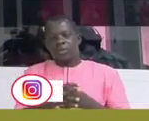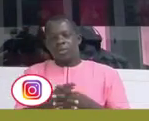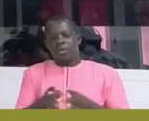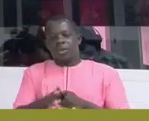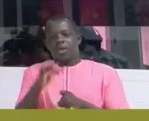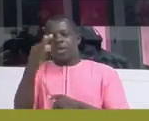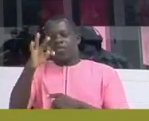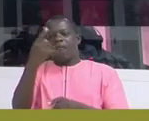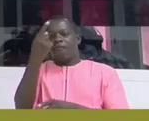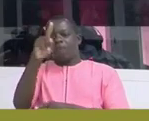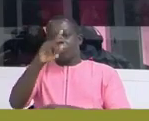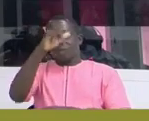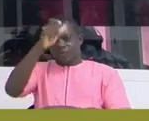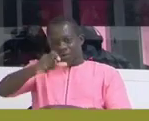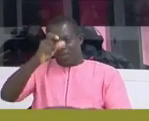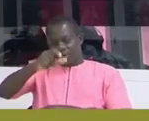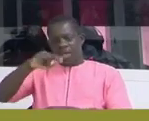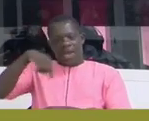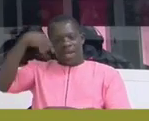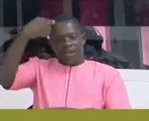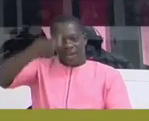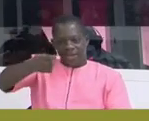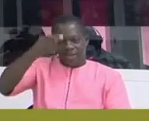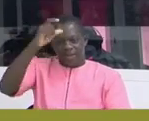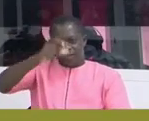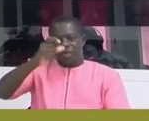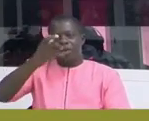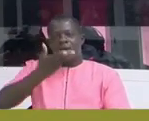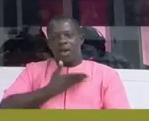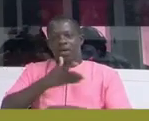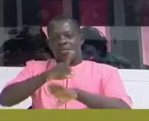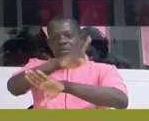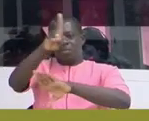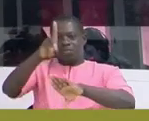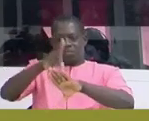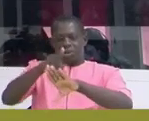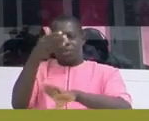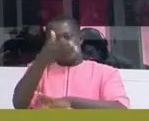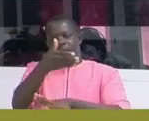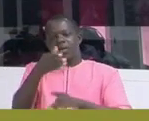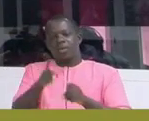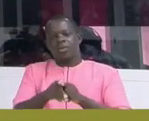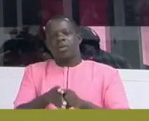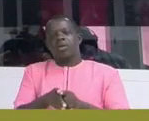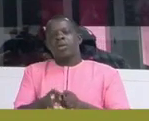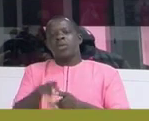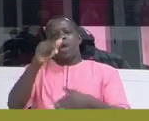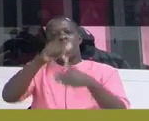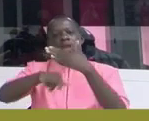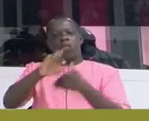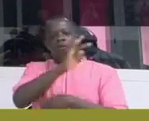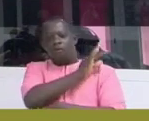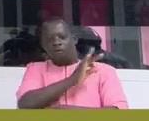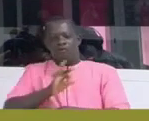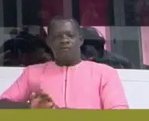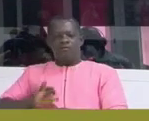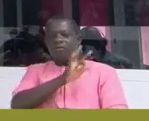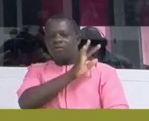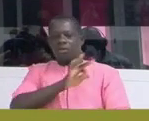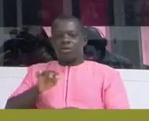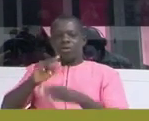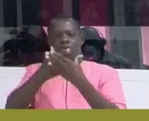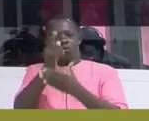sperm when you get into the post settlement the next one you have a query there it's still in the